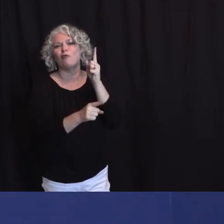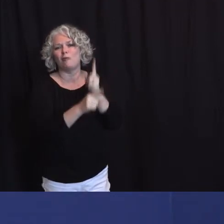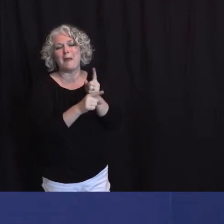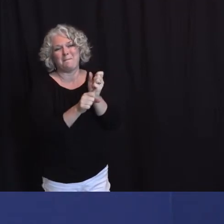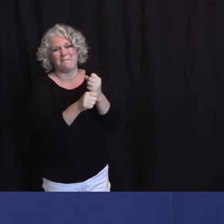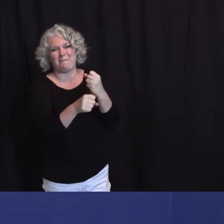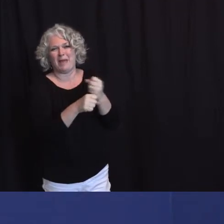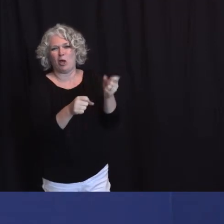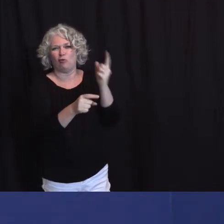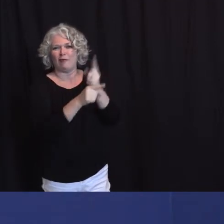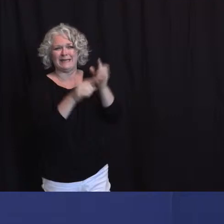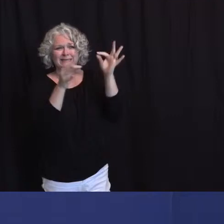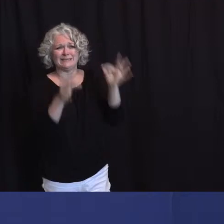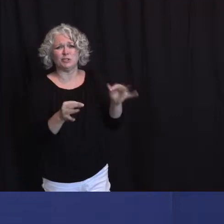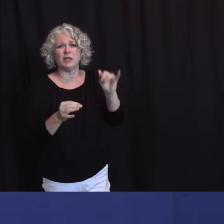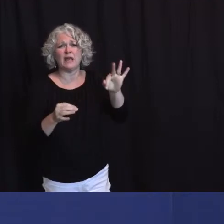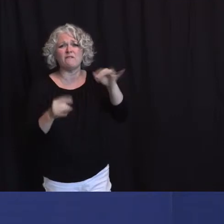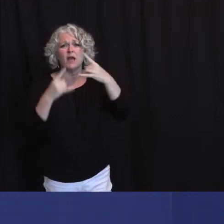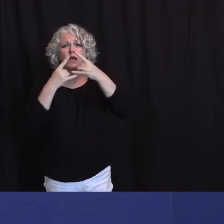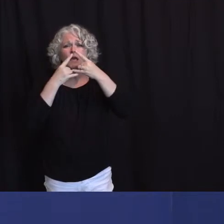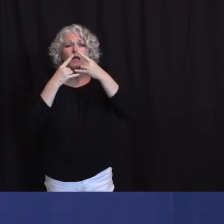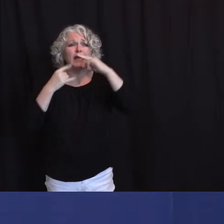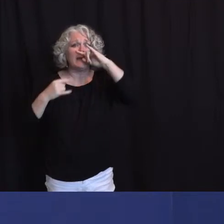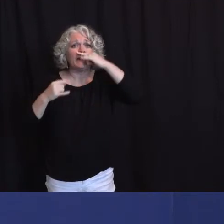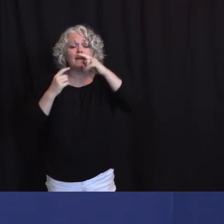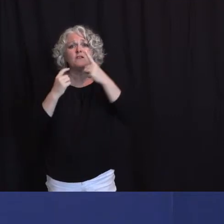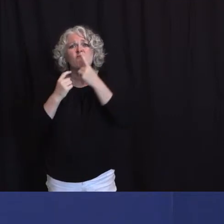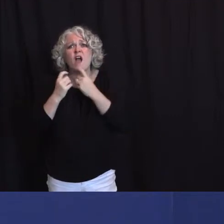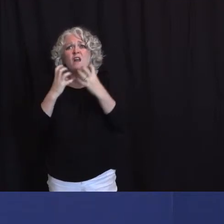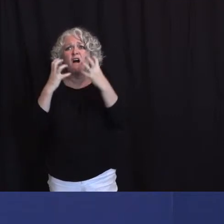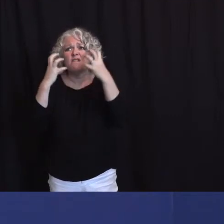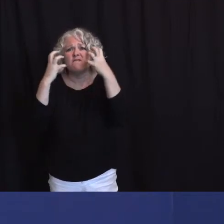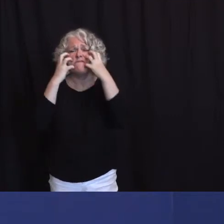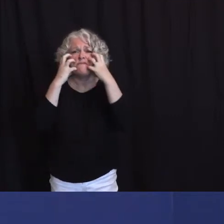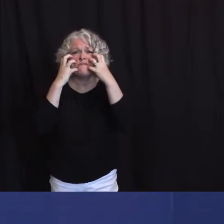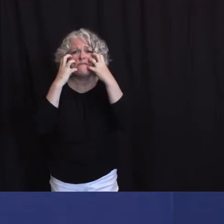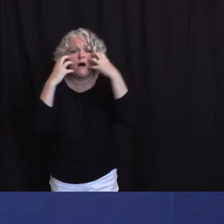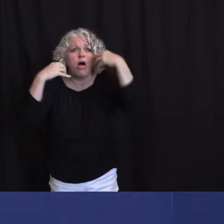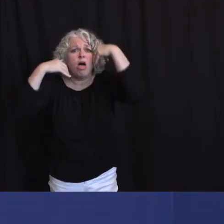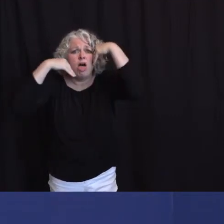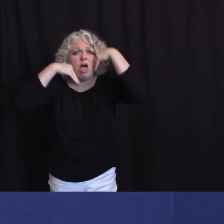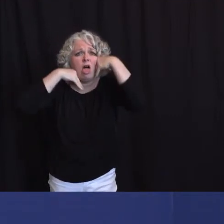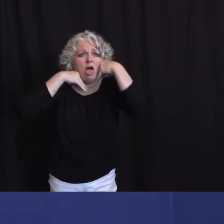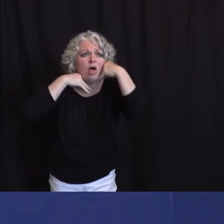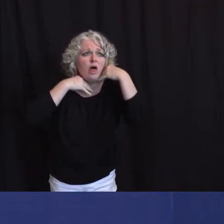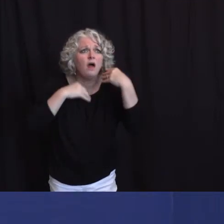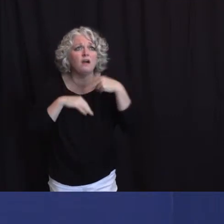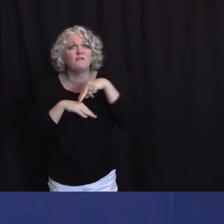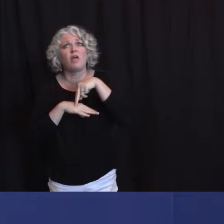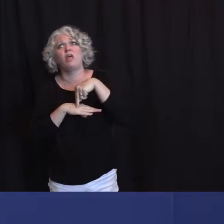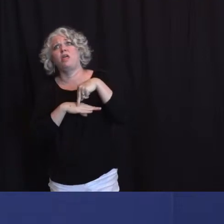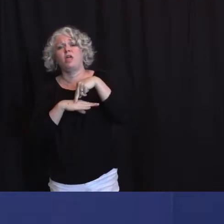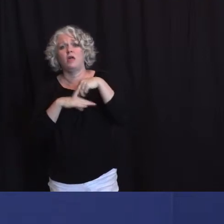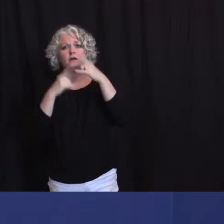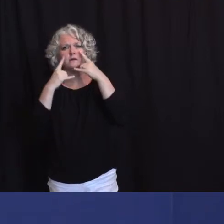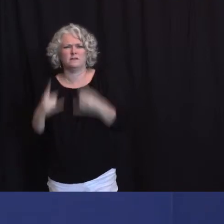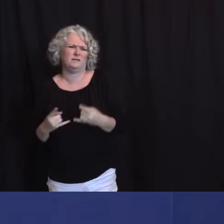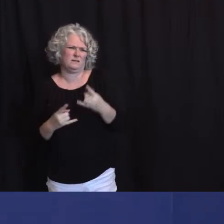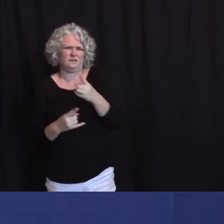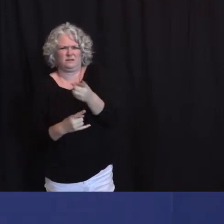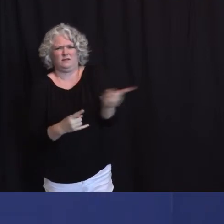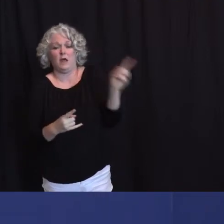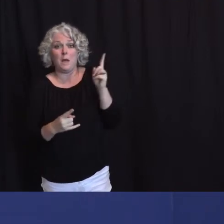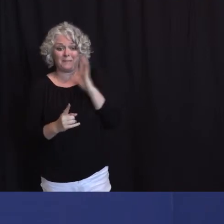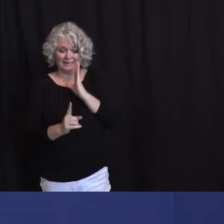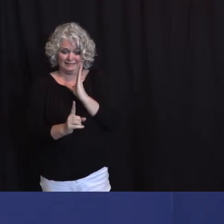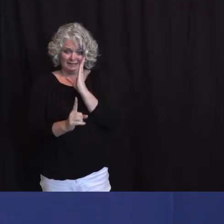kids are suffering from excessive heat, I don't think there's a particular marker one way or another.